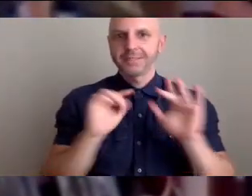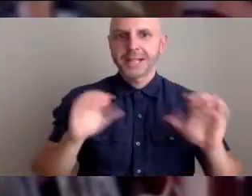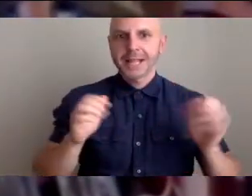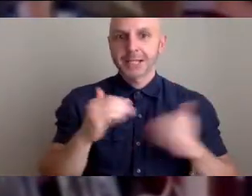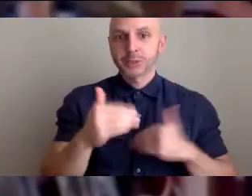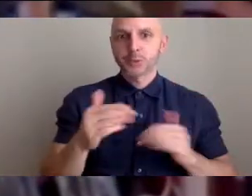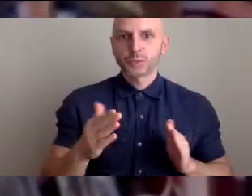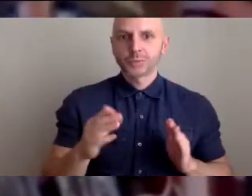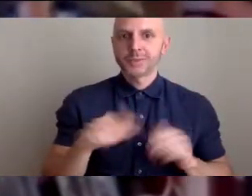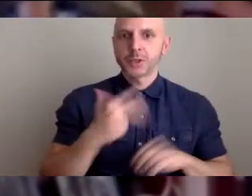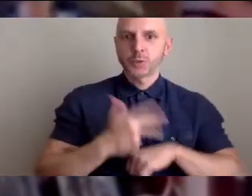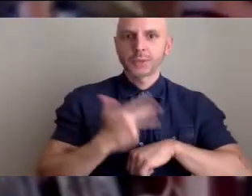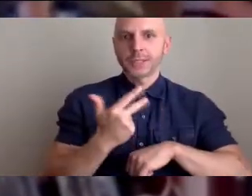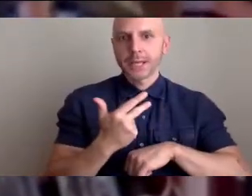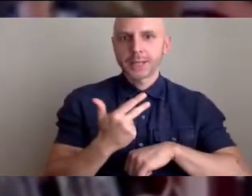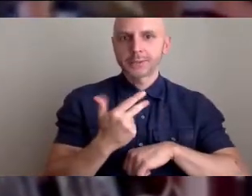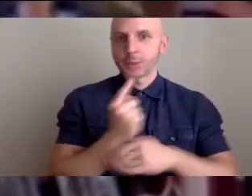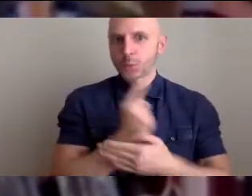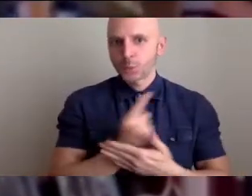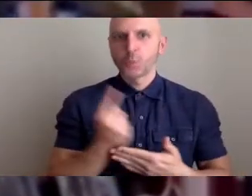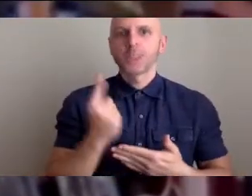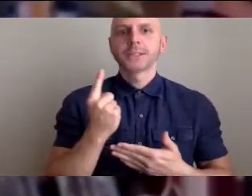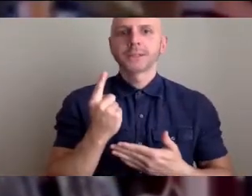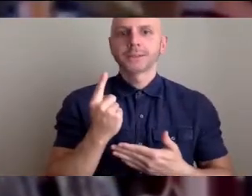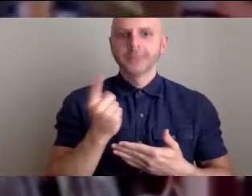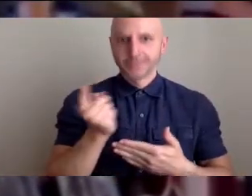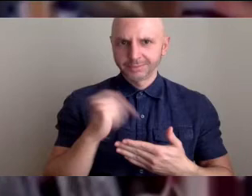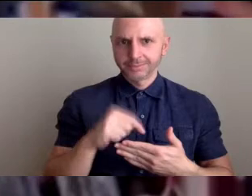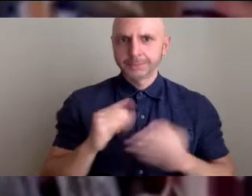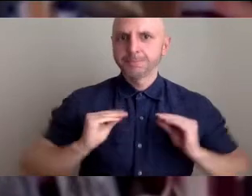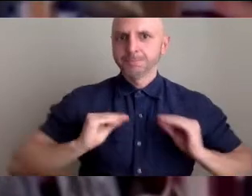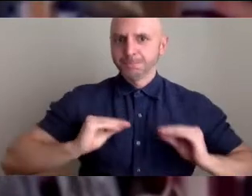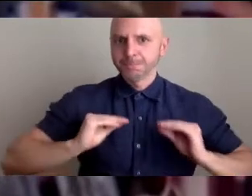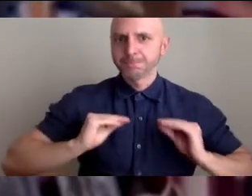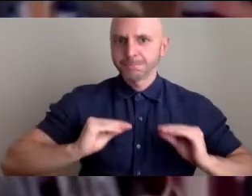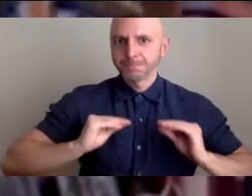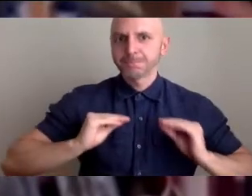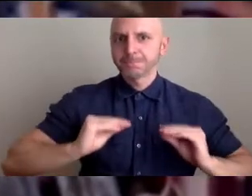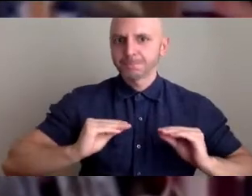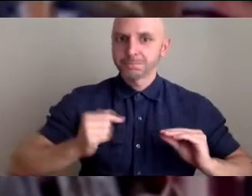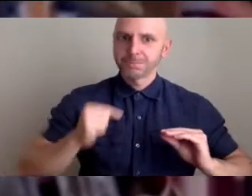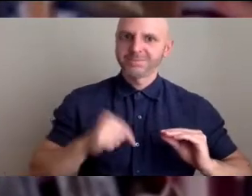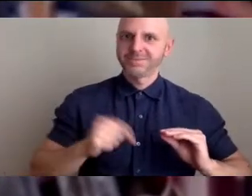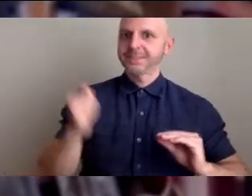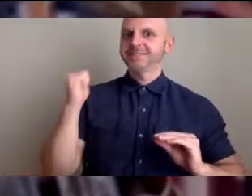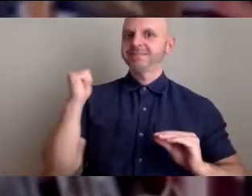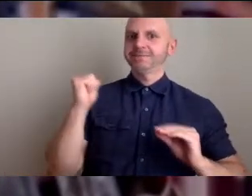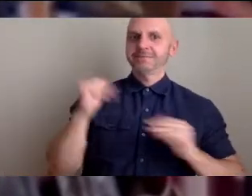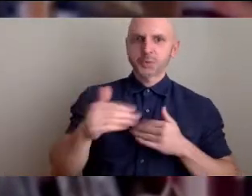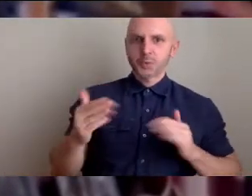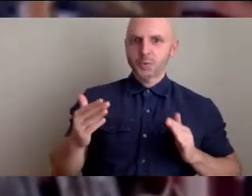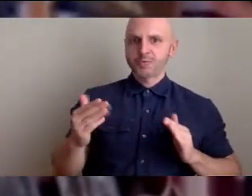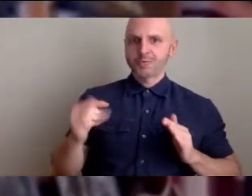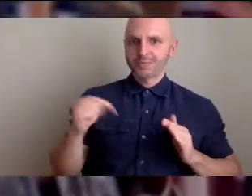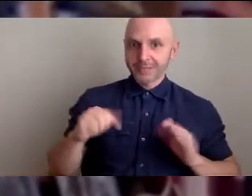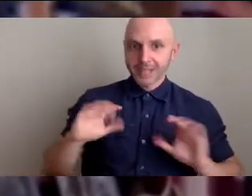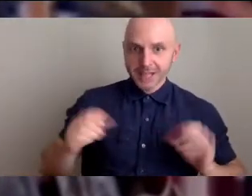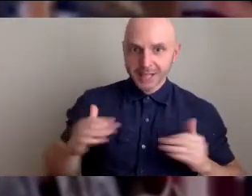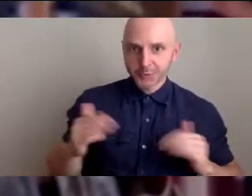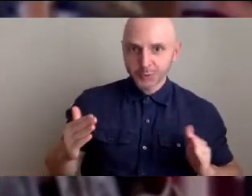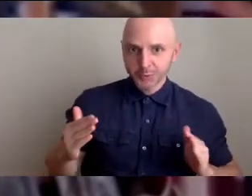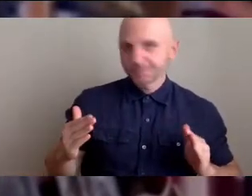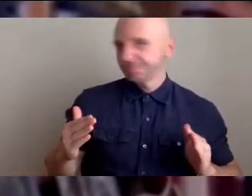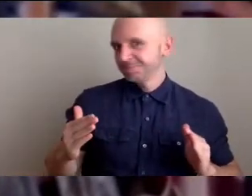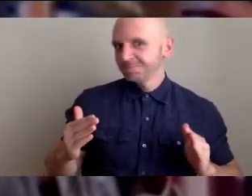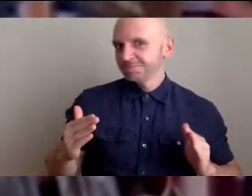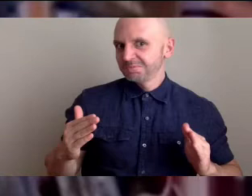3 times a week now since the beginning of term. It's not what this room was initially intended for, but it's been working out just